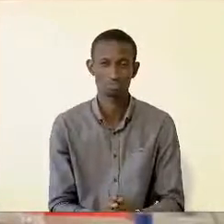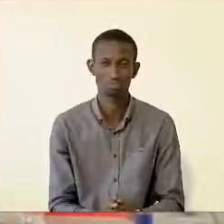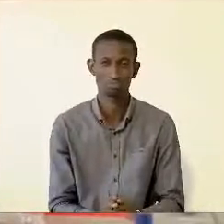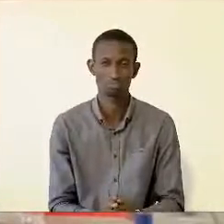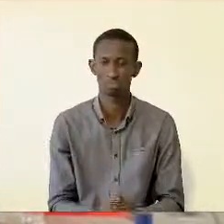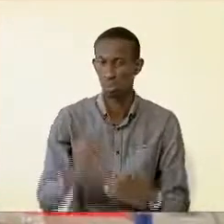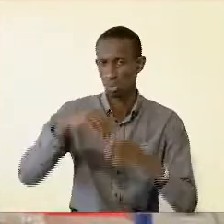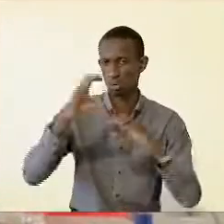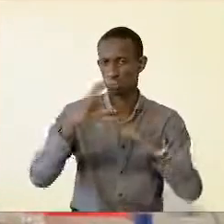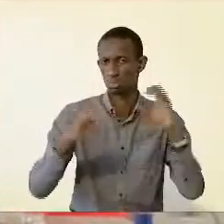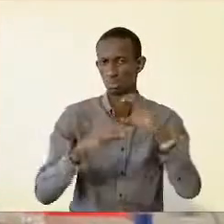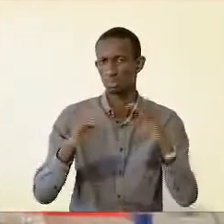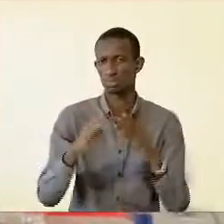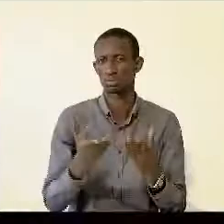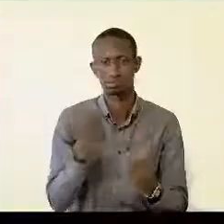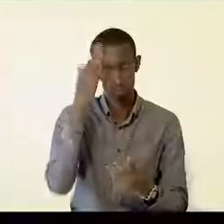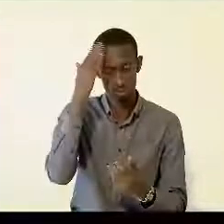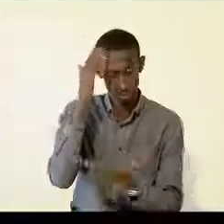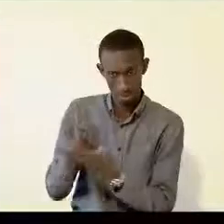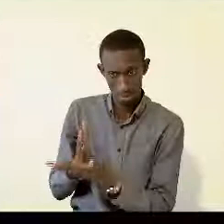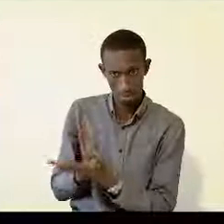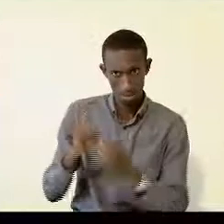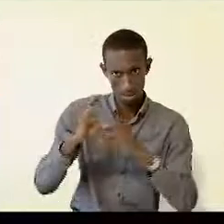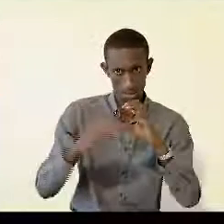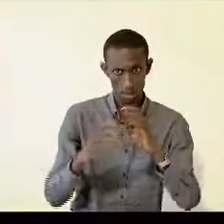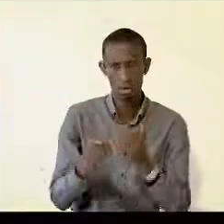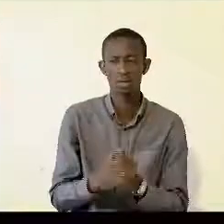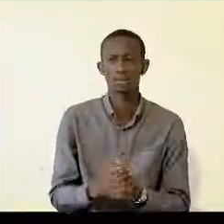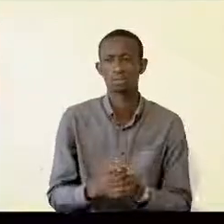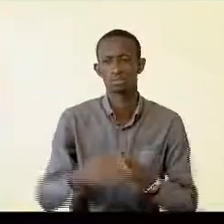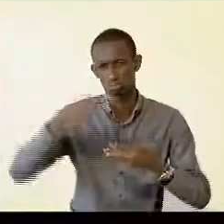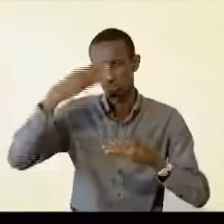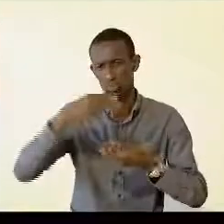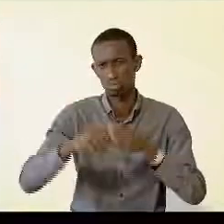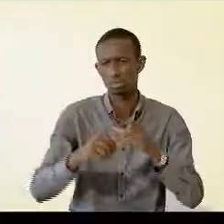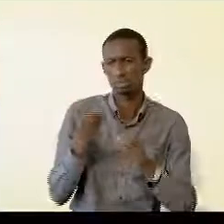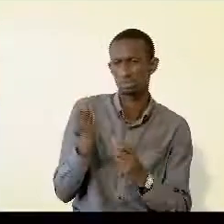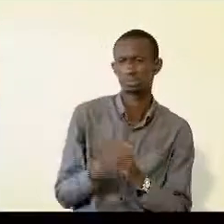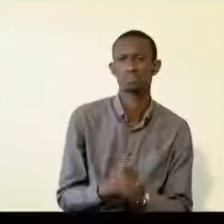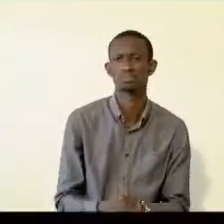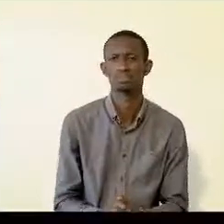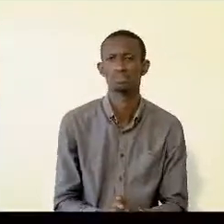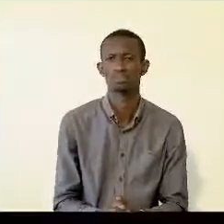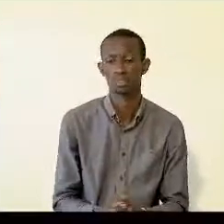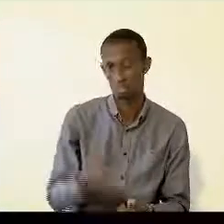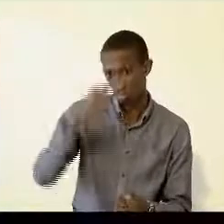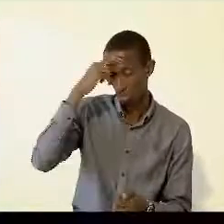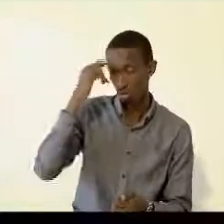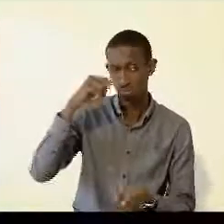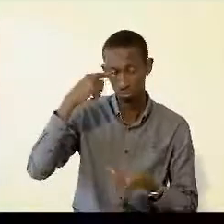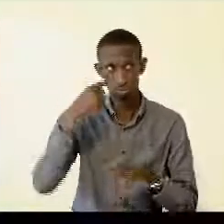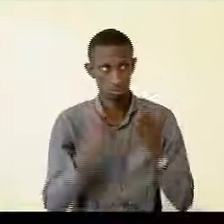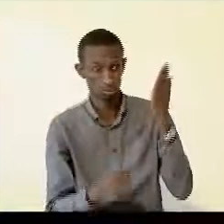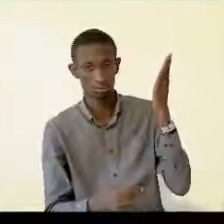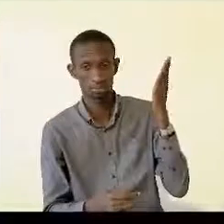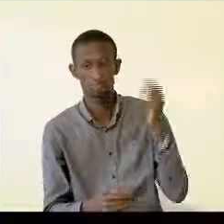the chemistry. We know this part of chemistry, so we deal with them in nuclear chemistry. So that is the reason why we will not